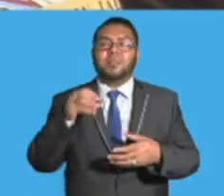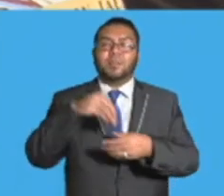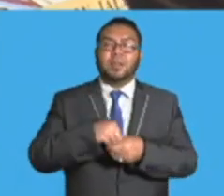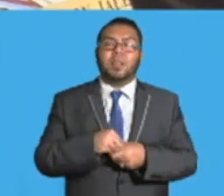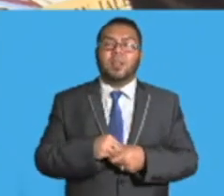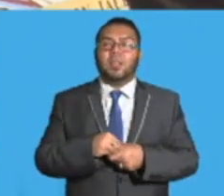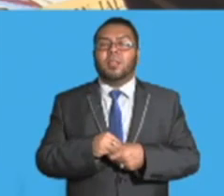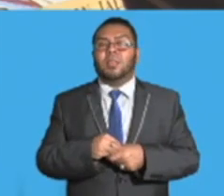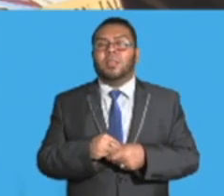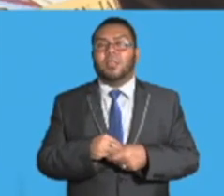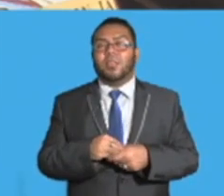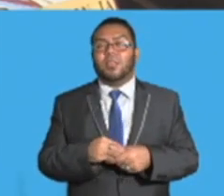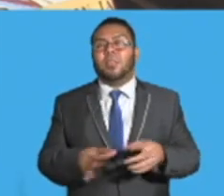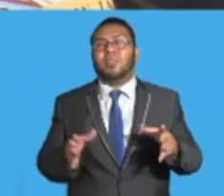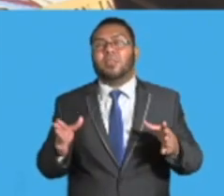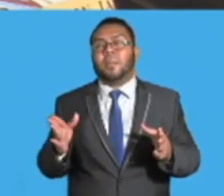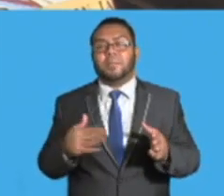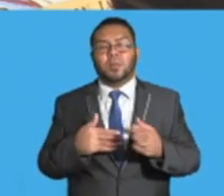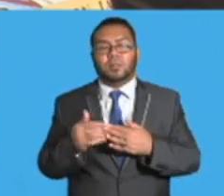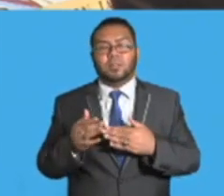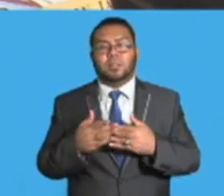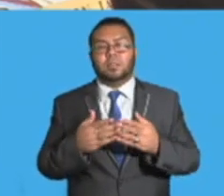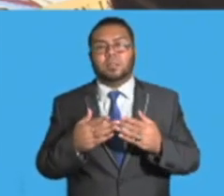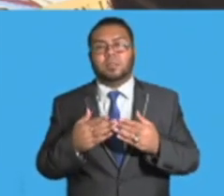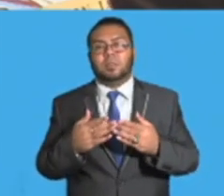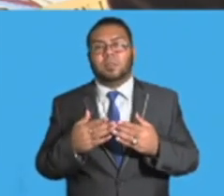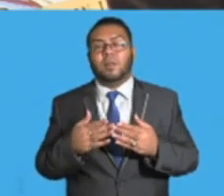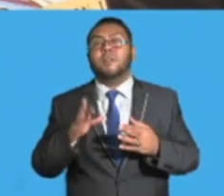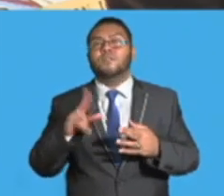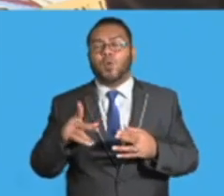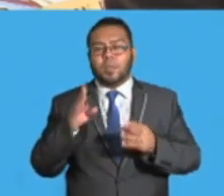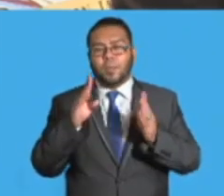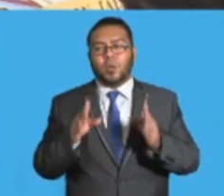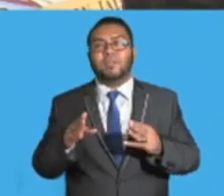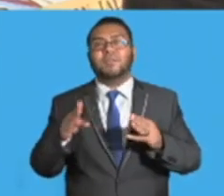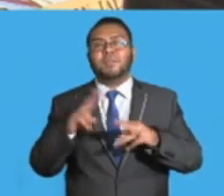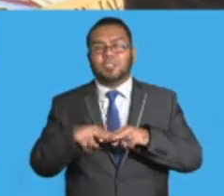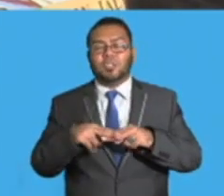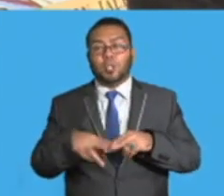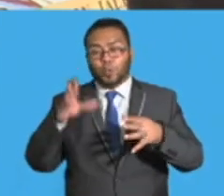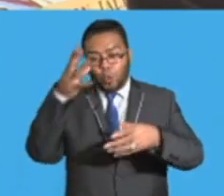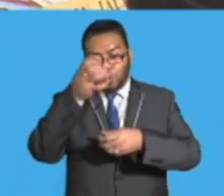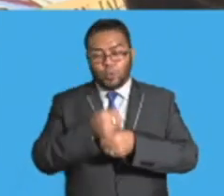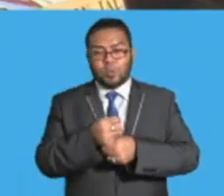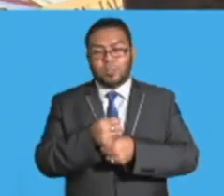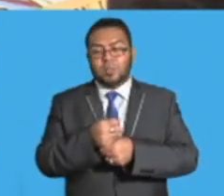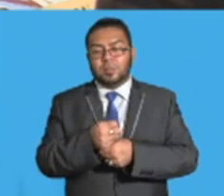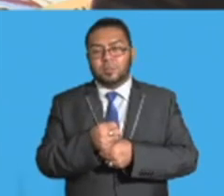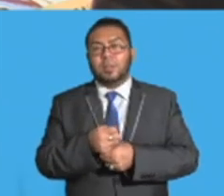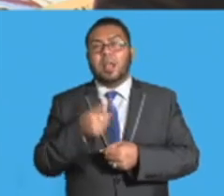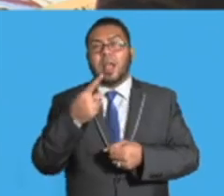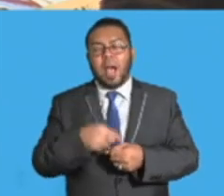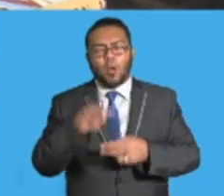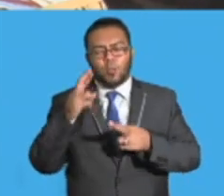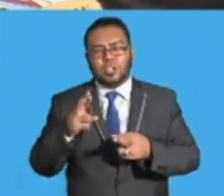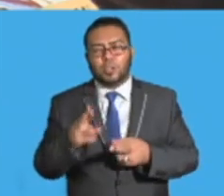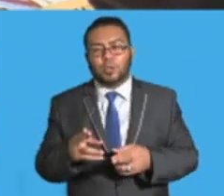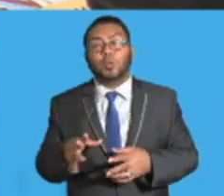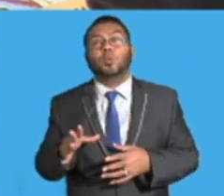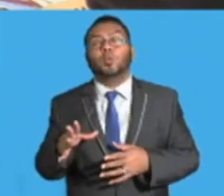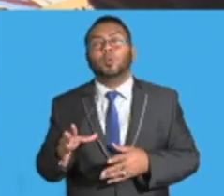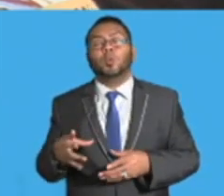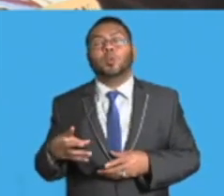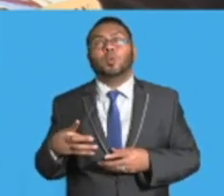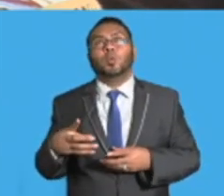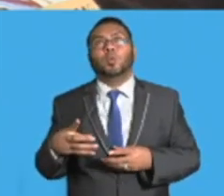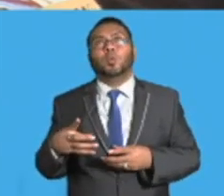a reliable and resilient infrastructure for the modern Fiji. To conclude, I wish to dedicate my win to